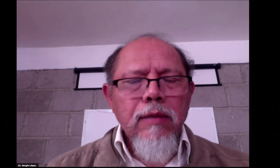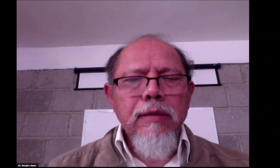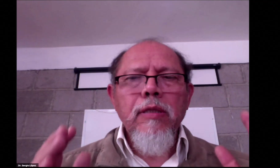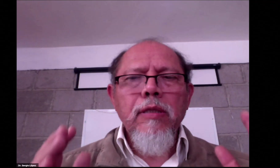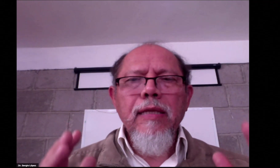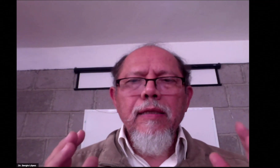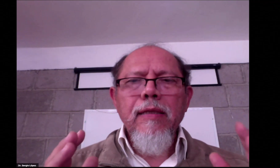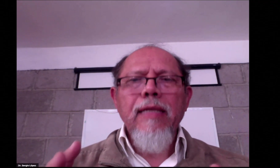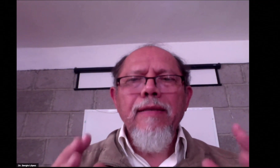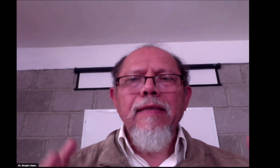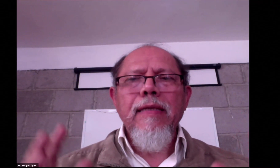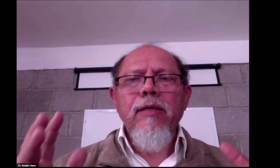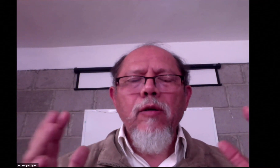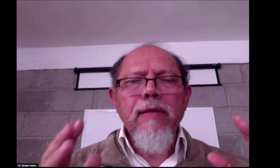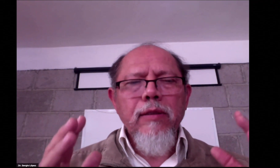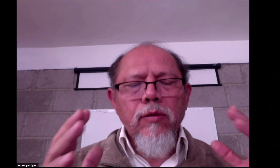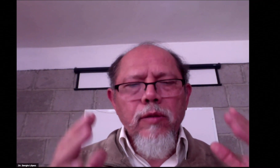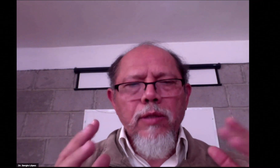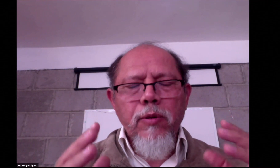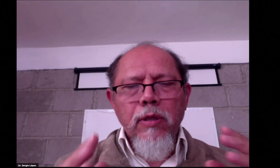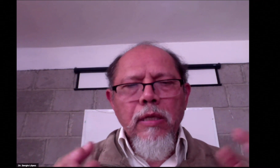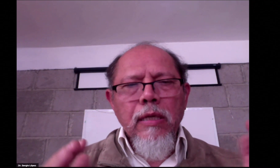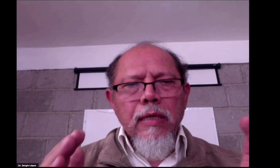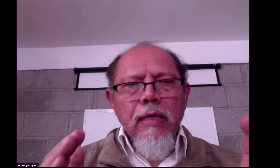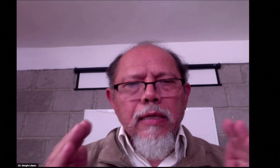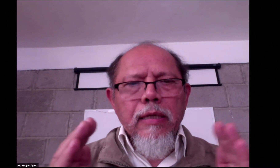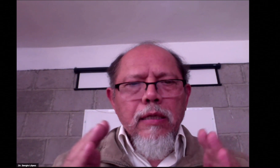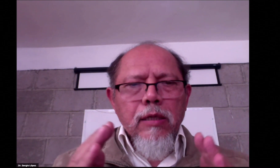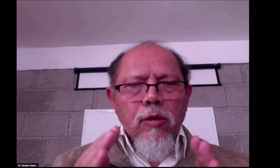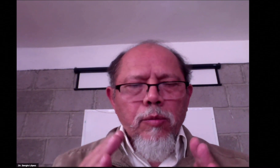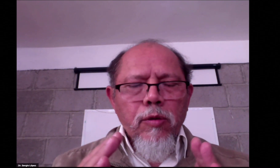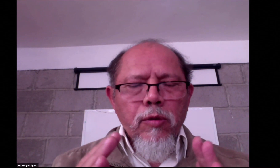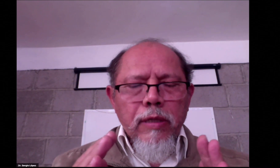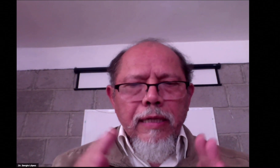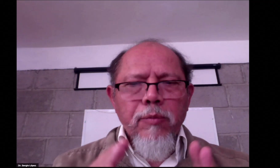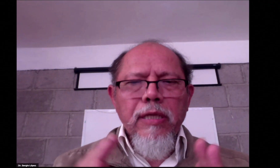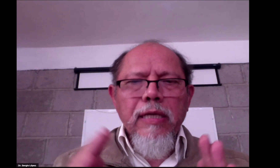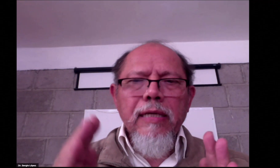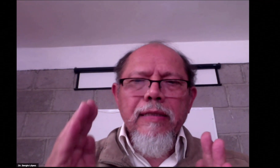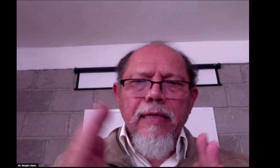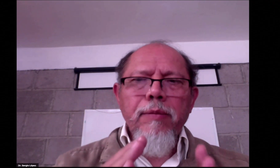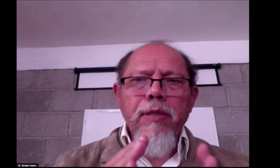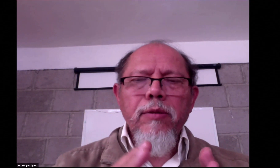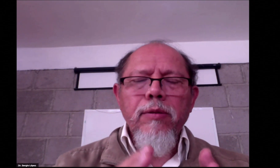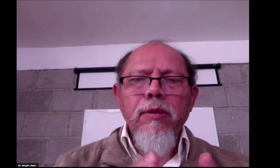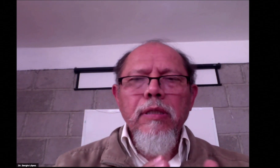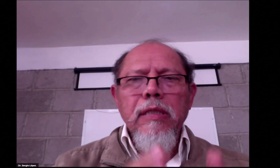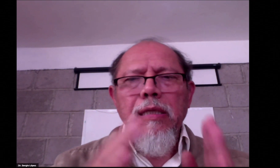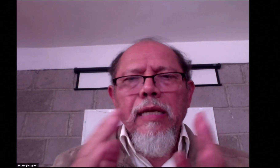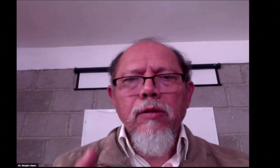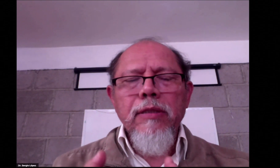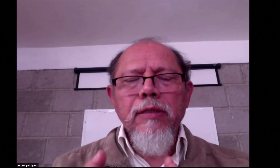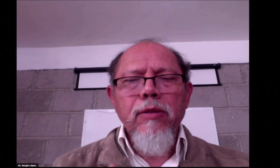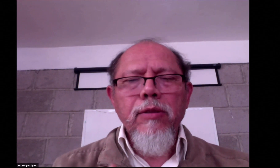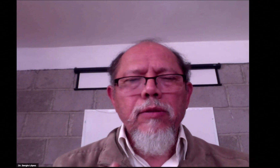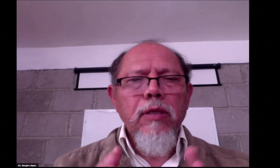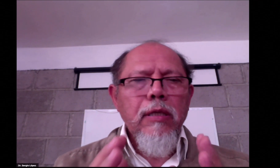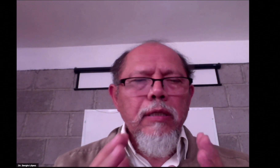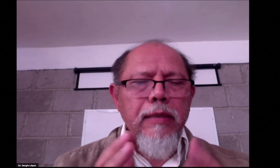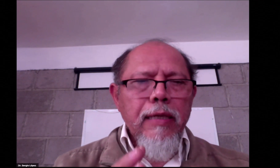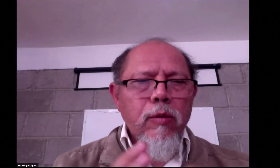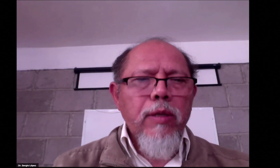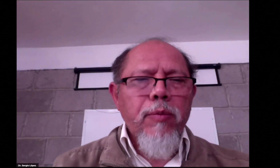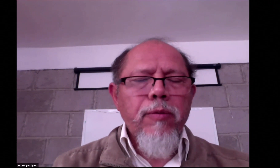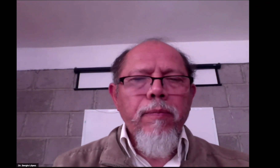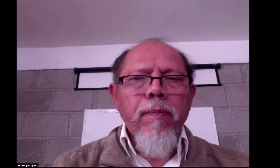it cannot become a uniform body or a unity as a body. It's not a body in harmony between